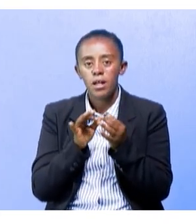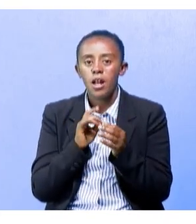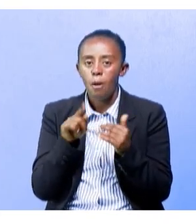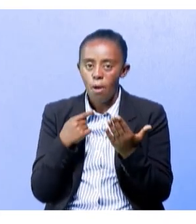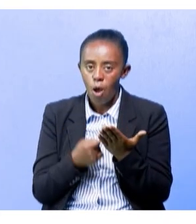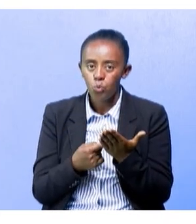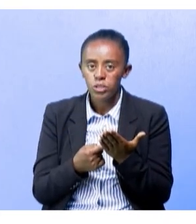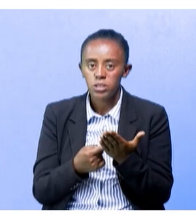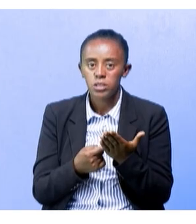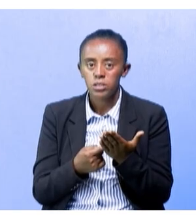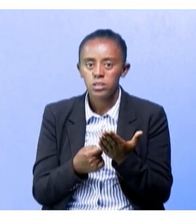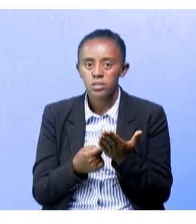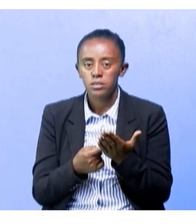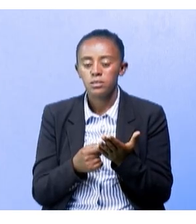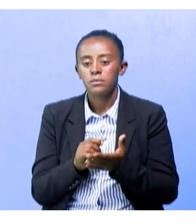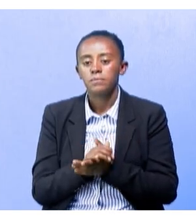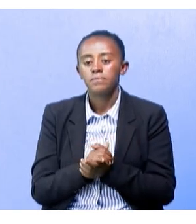about